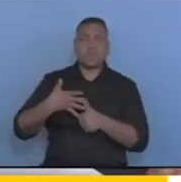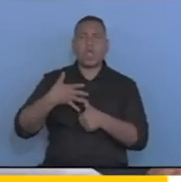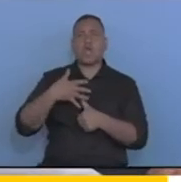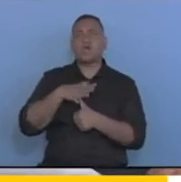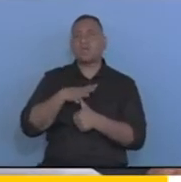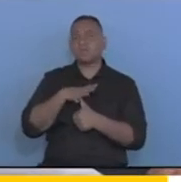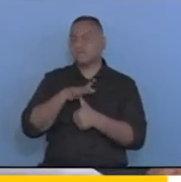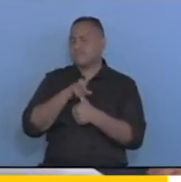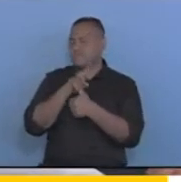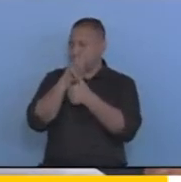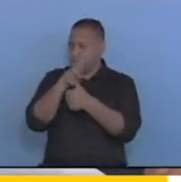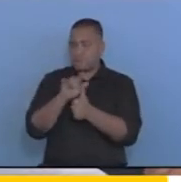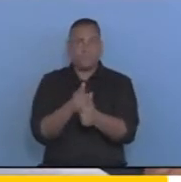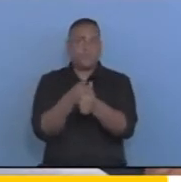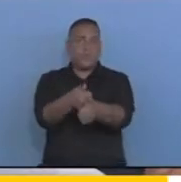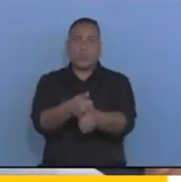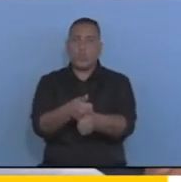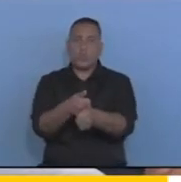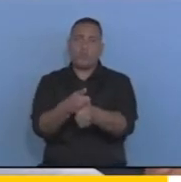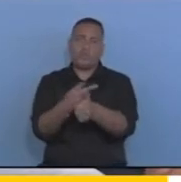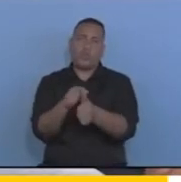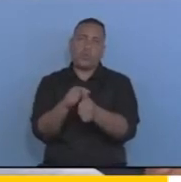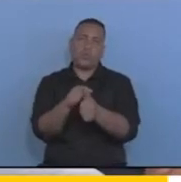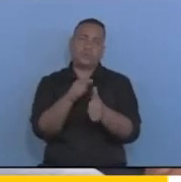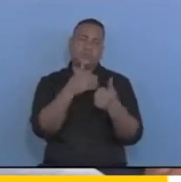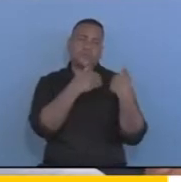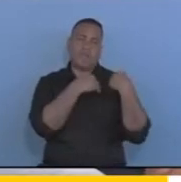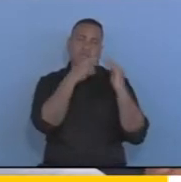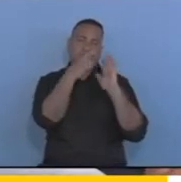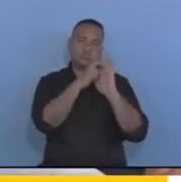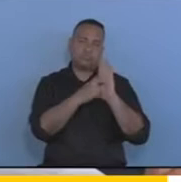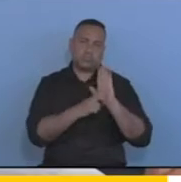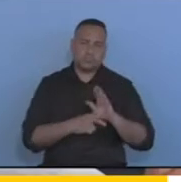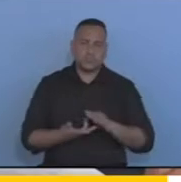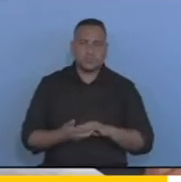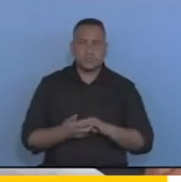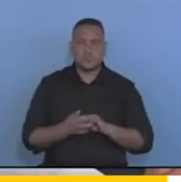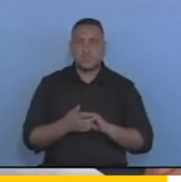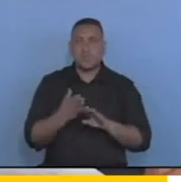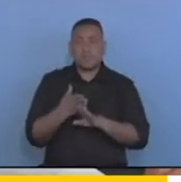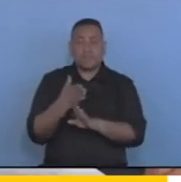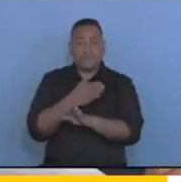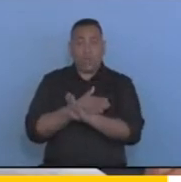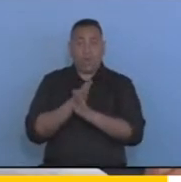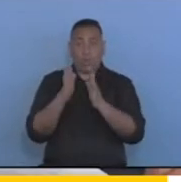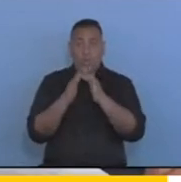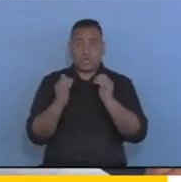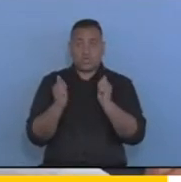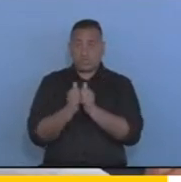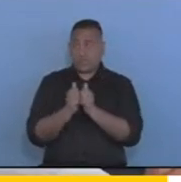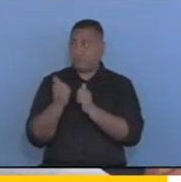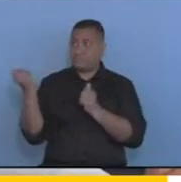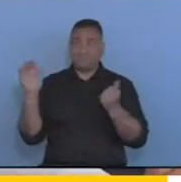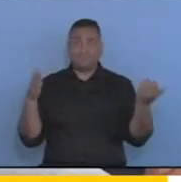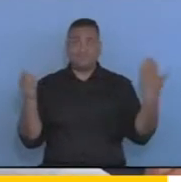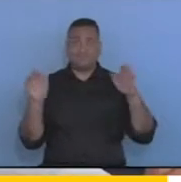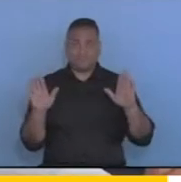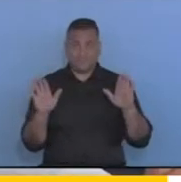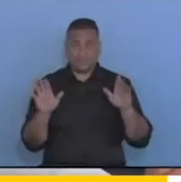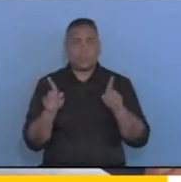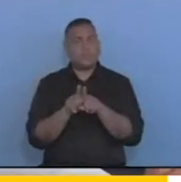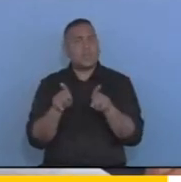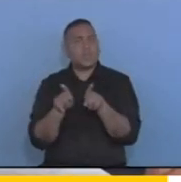regulations. We ensure that the workshop are equipped with the necessary signage. All the necessary protocols needs to